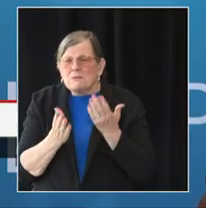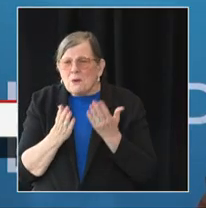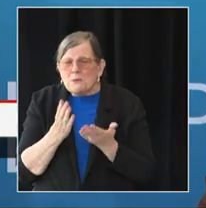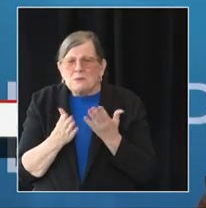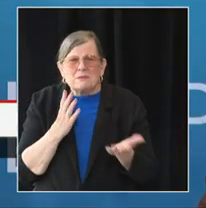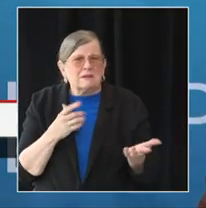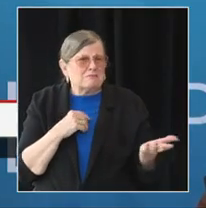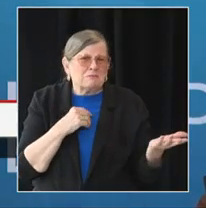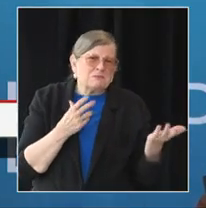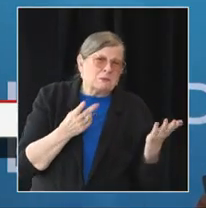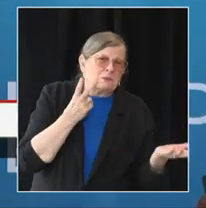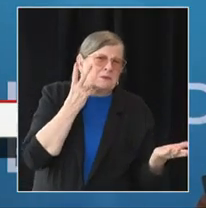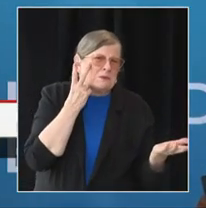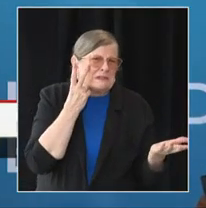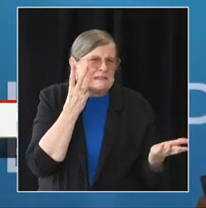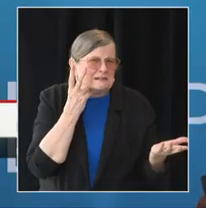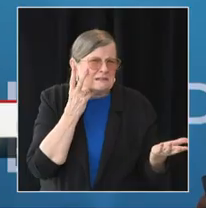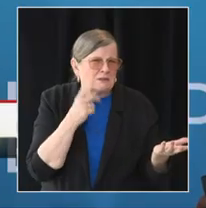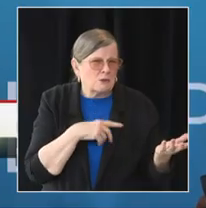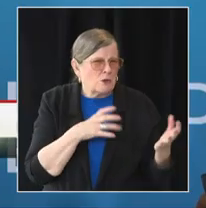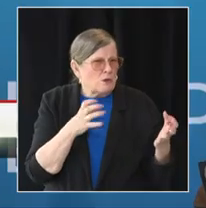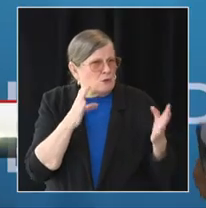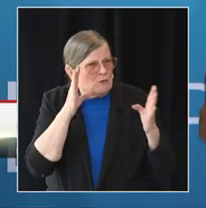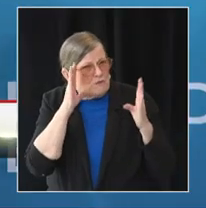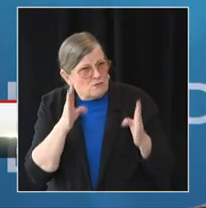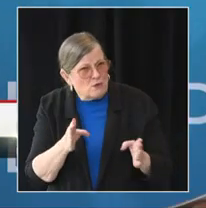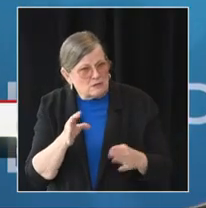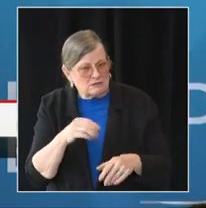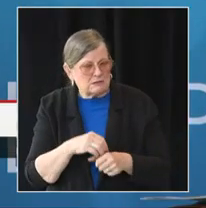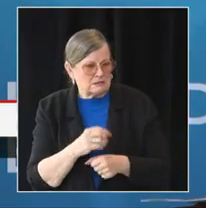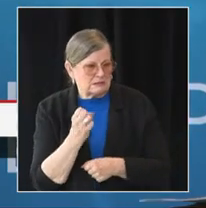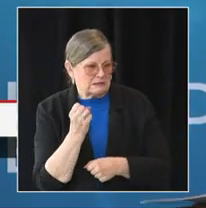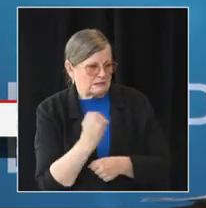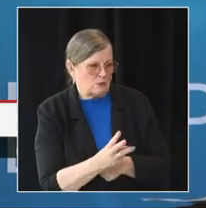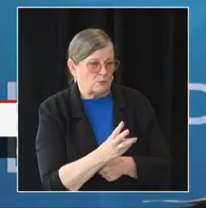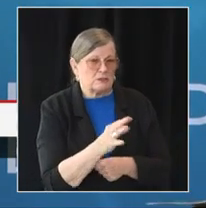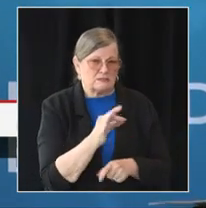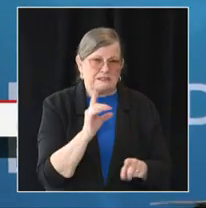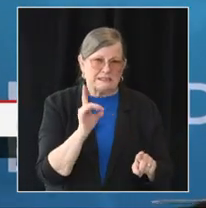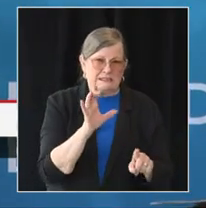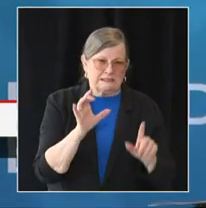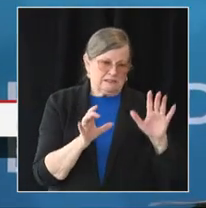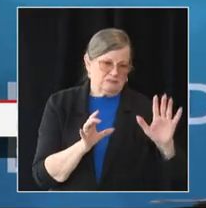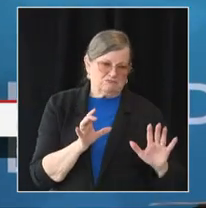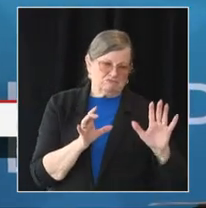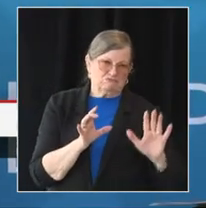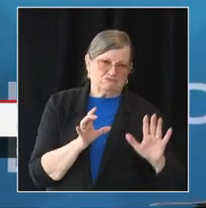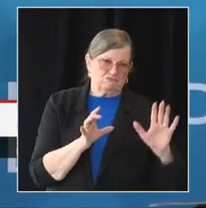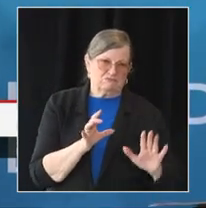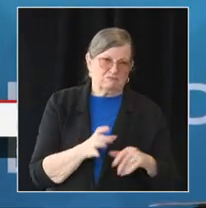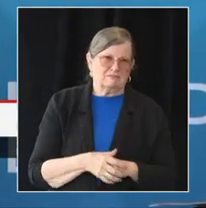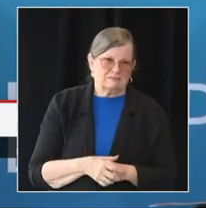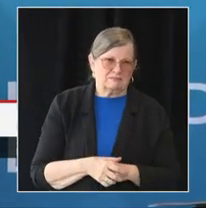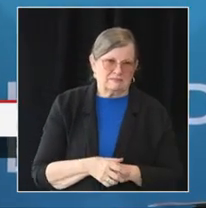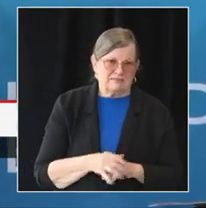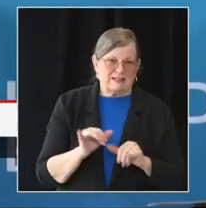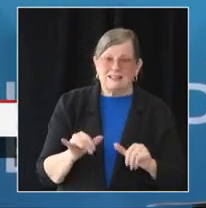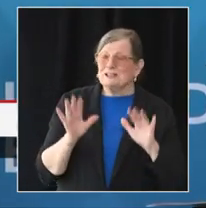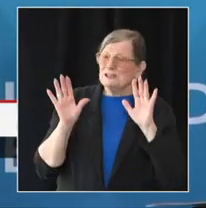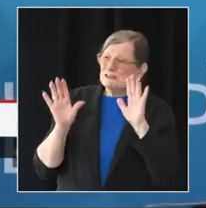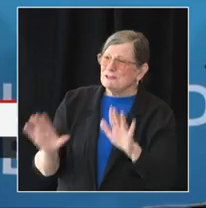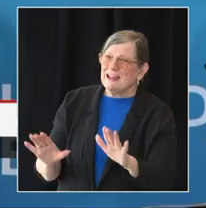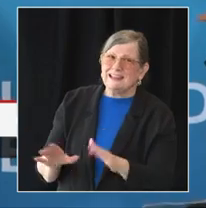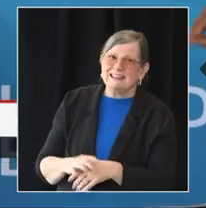we're really focused on the Southwest area. That's great, and I think there's an opportunity to, we